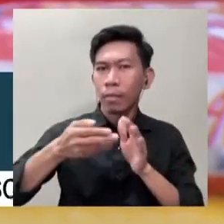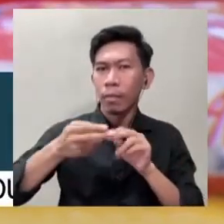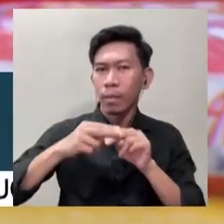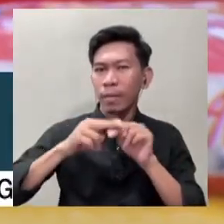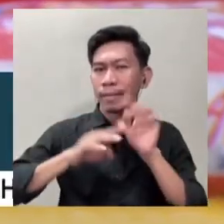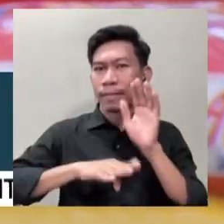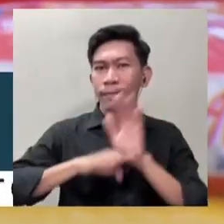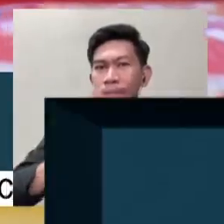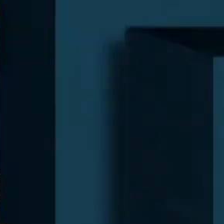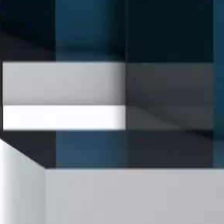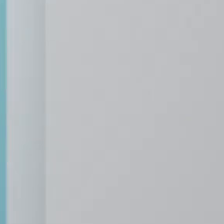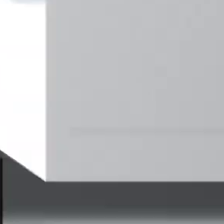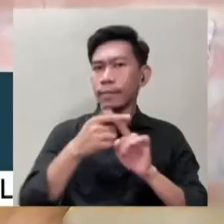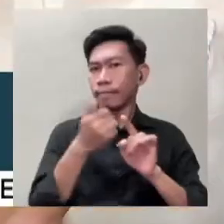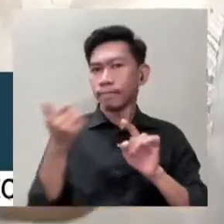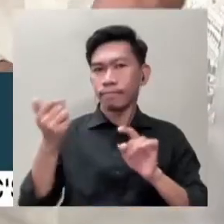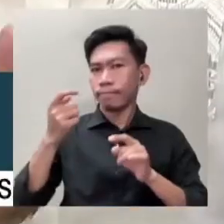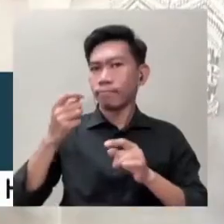listen.